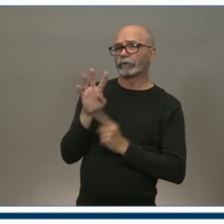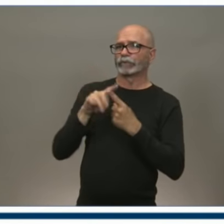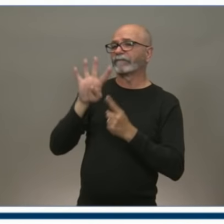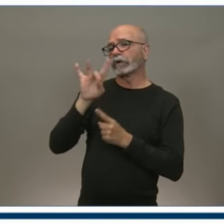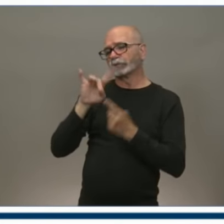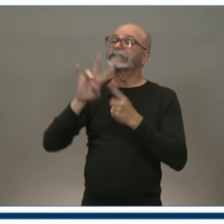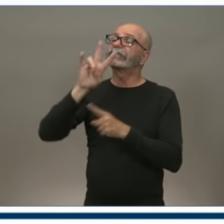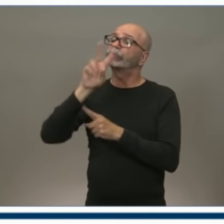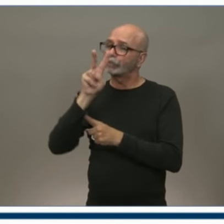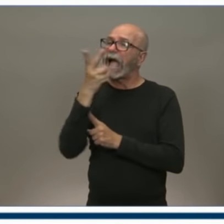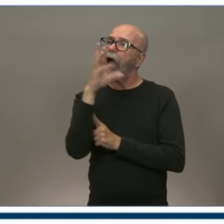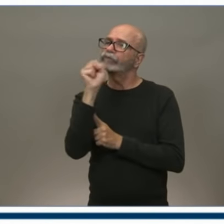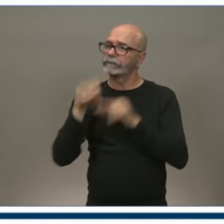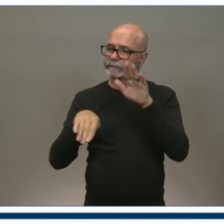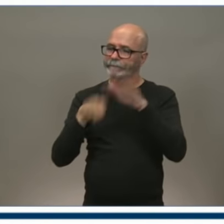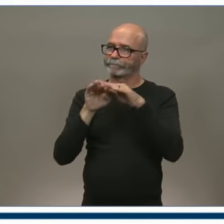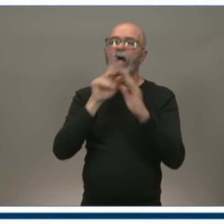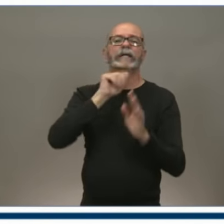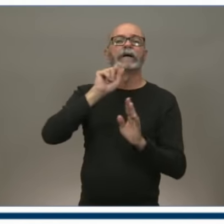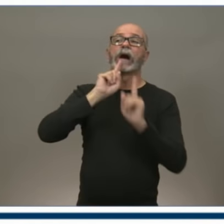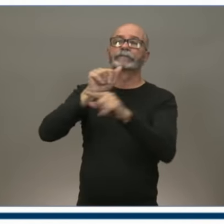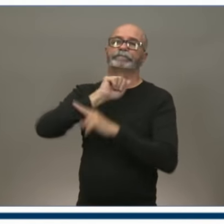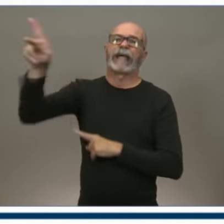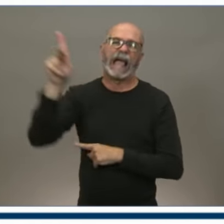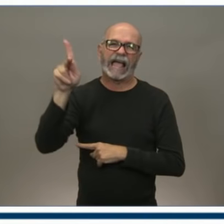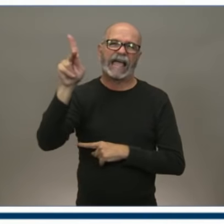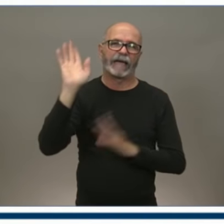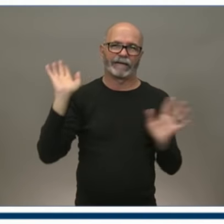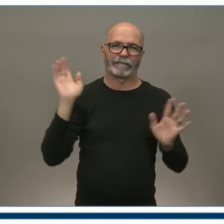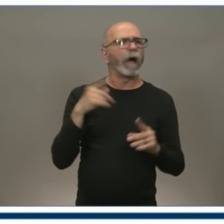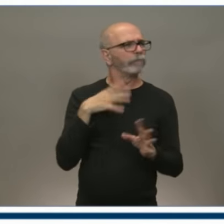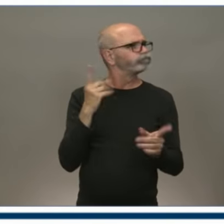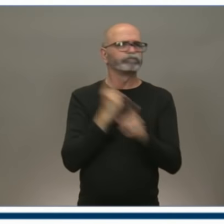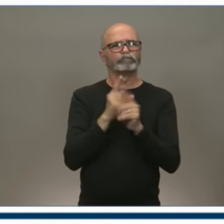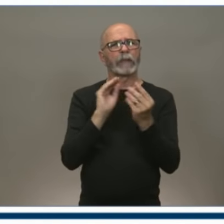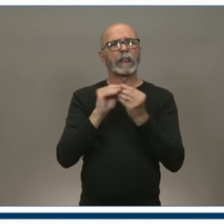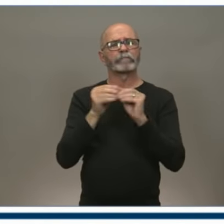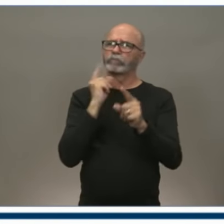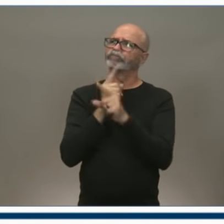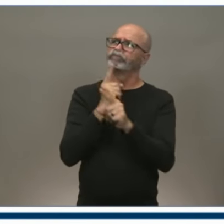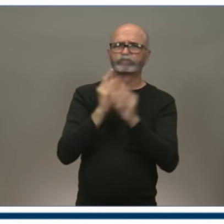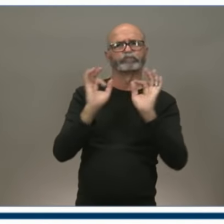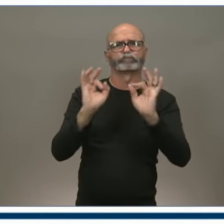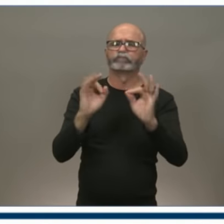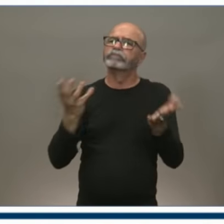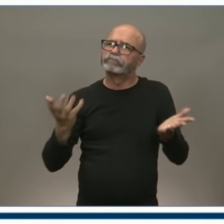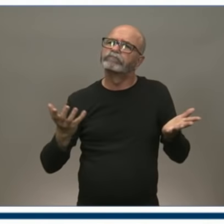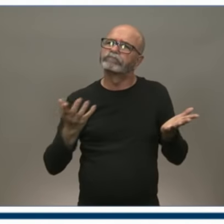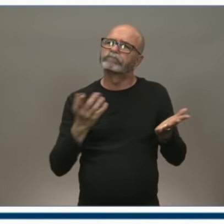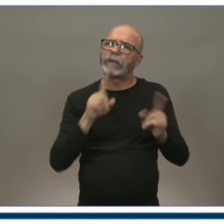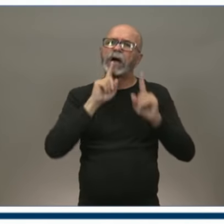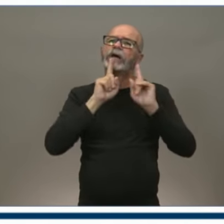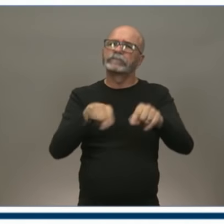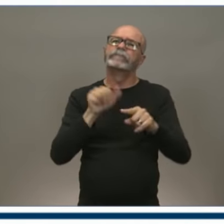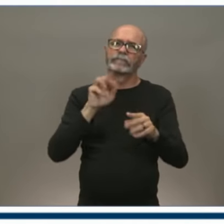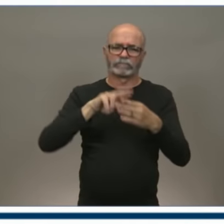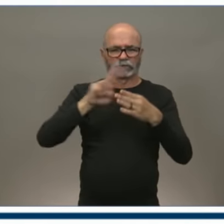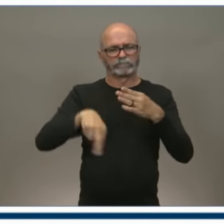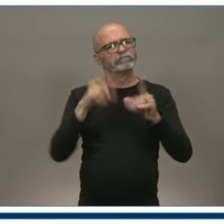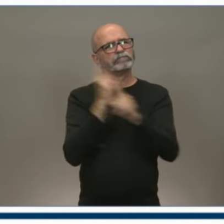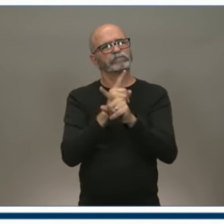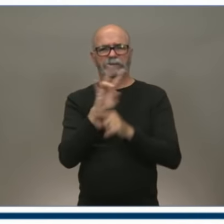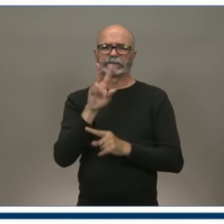the vast majority were meeting that target. Next question will go to Tim Biscay with the Halifax Examiner. Dr. Strang,